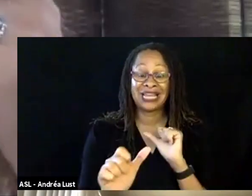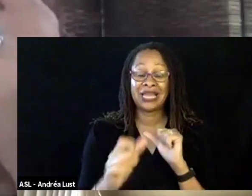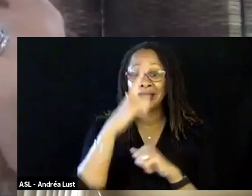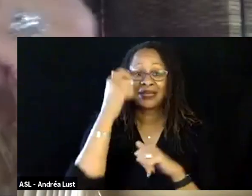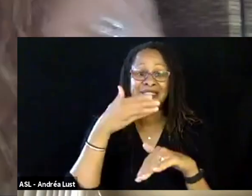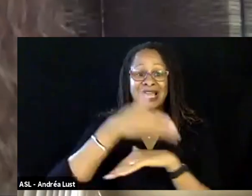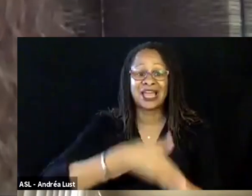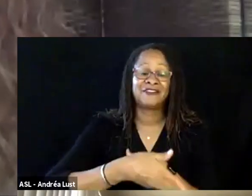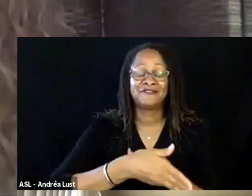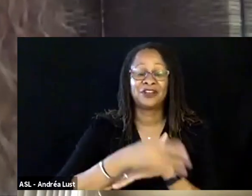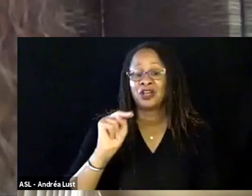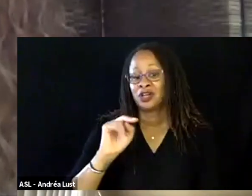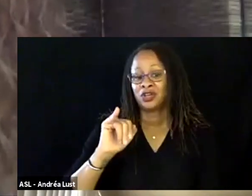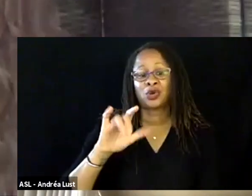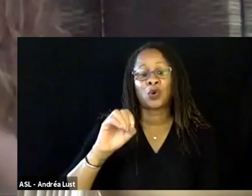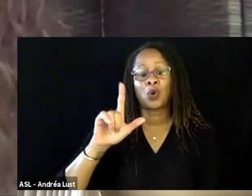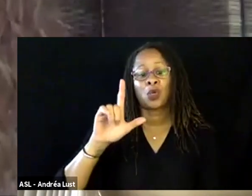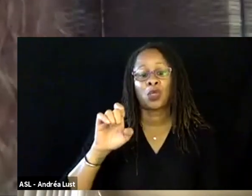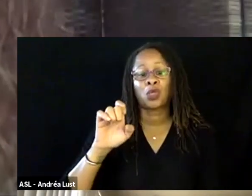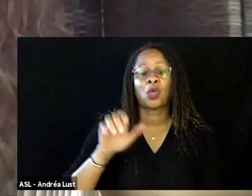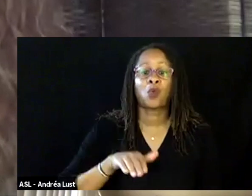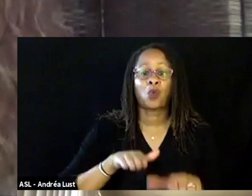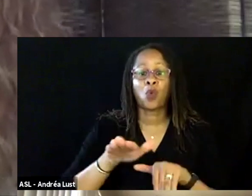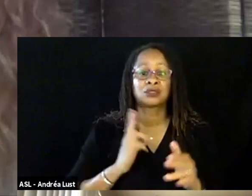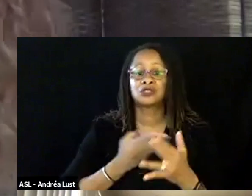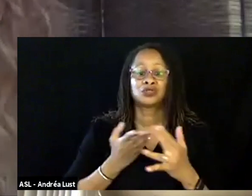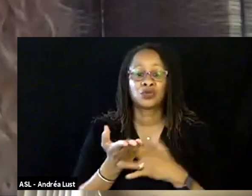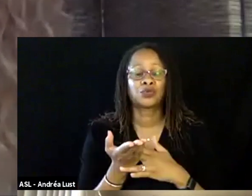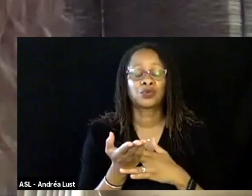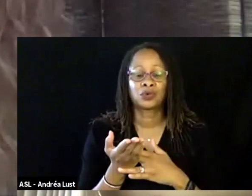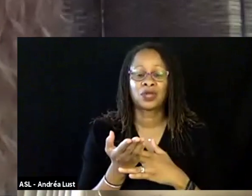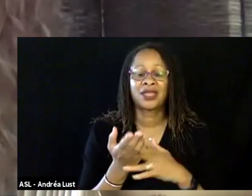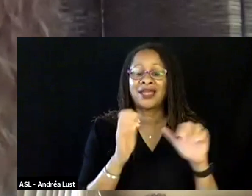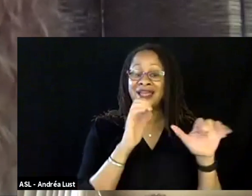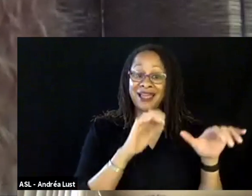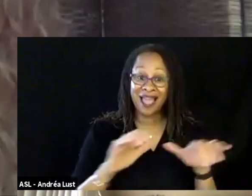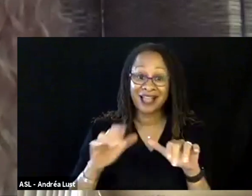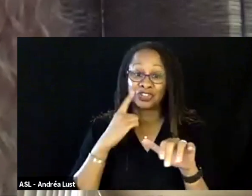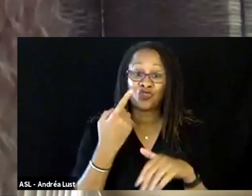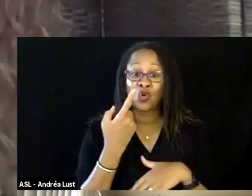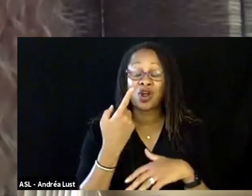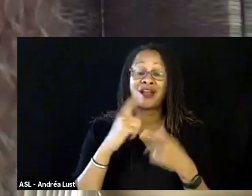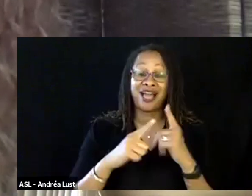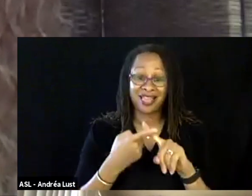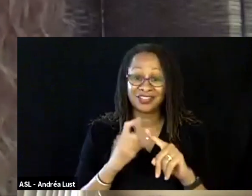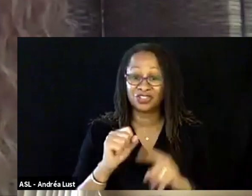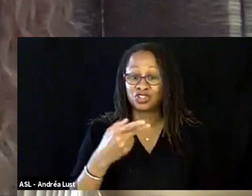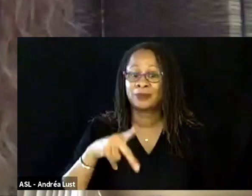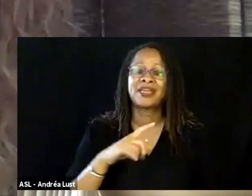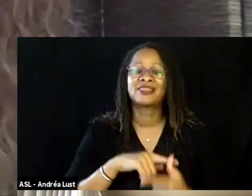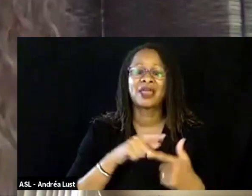after Nicole walks us through actions for allyship, then we're going to go right into